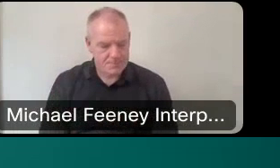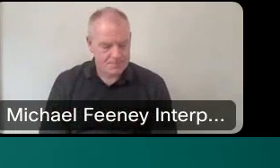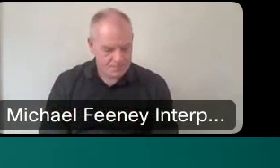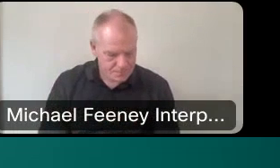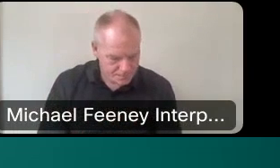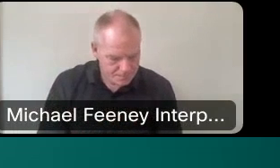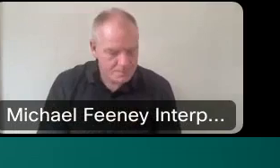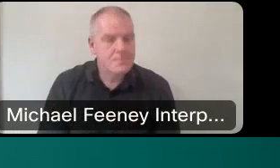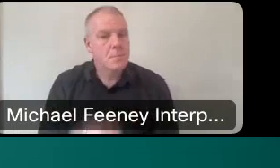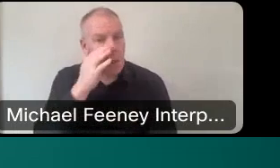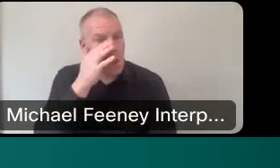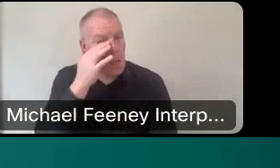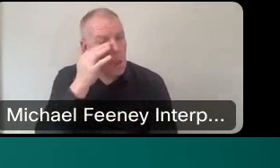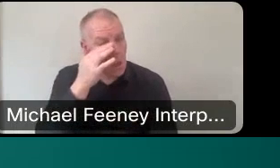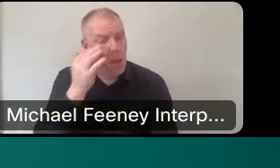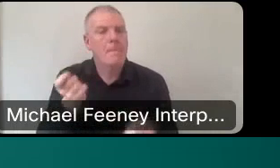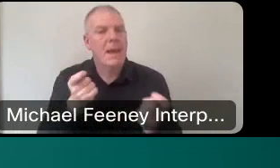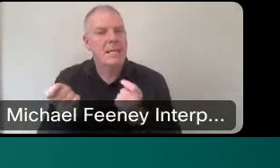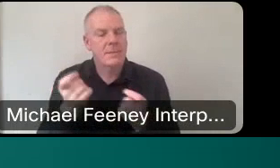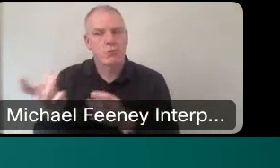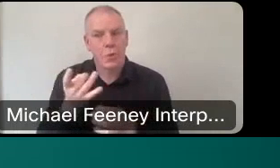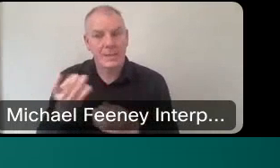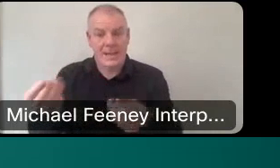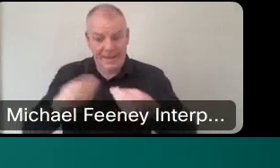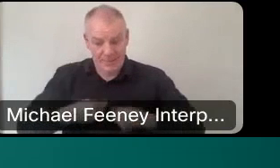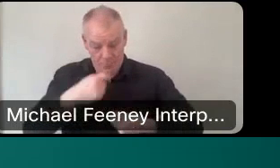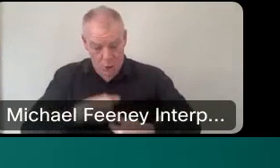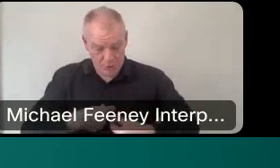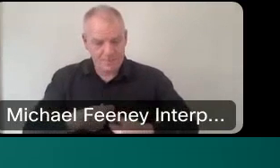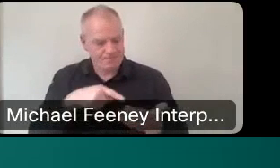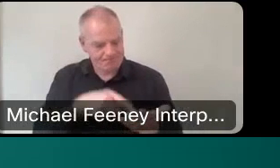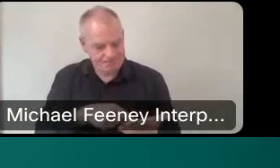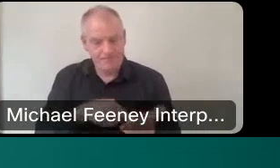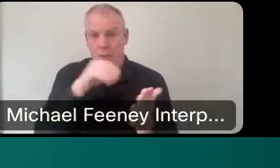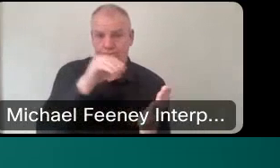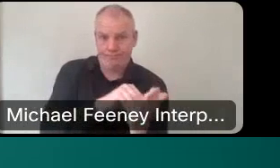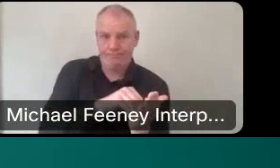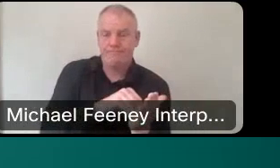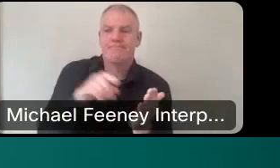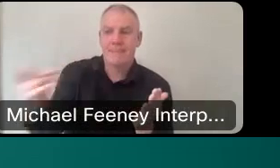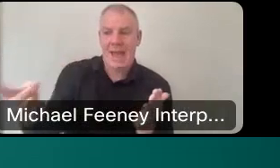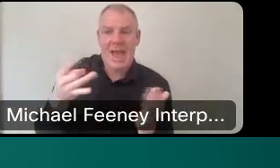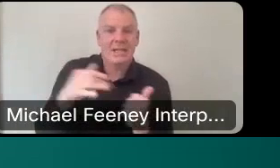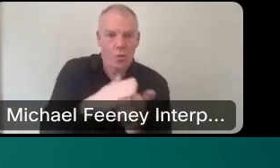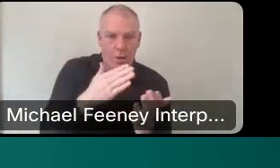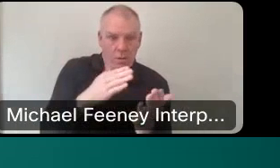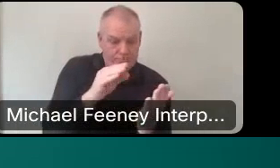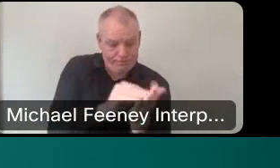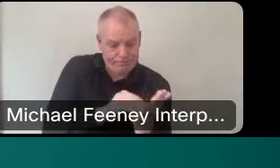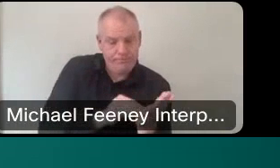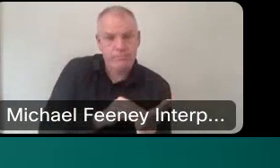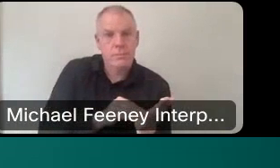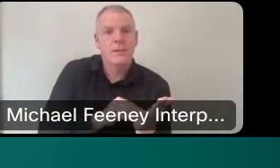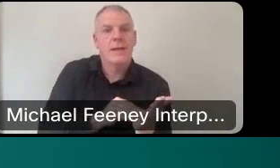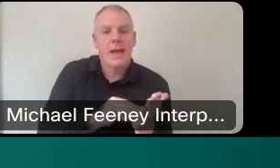health service provider. So this request, as I said, goes into the designated person. They will make a record of the clarification request in writing and include